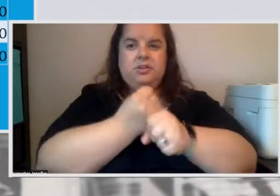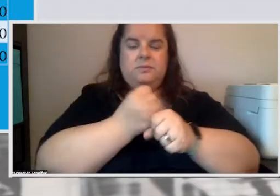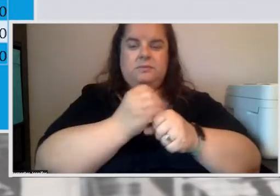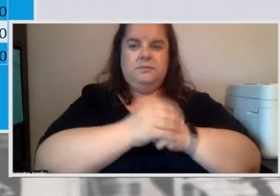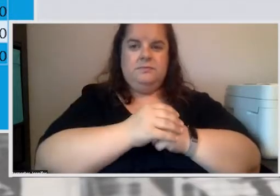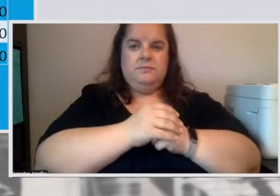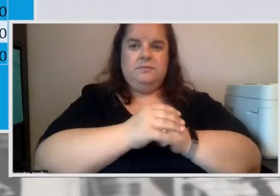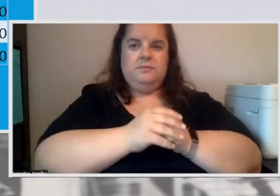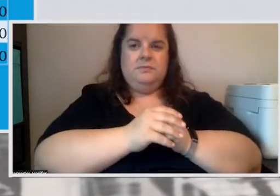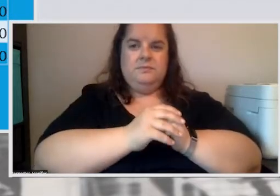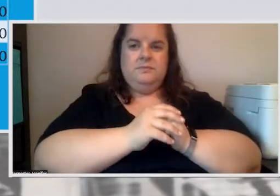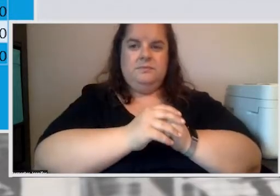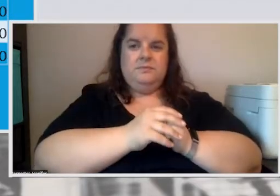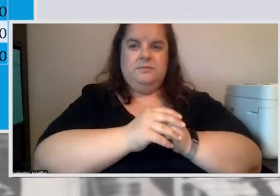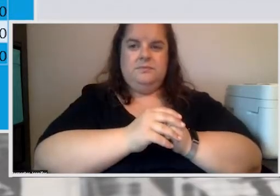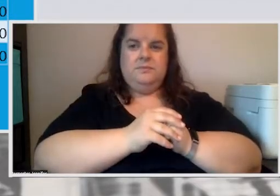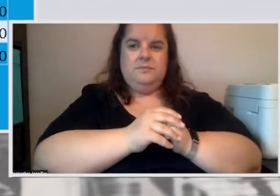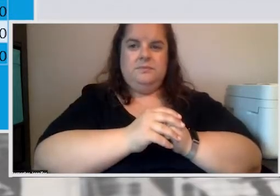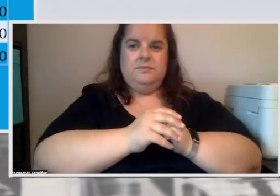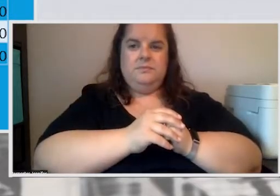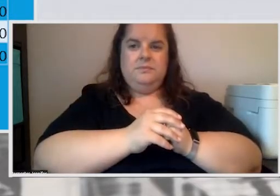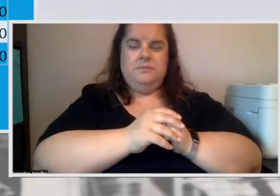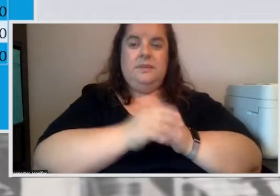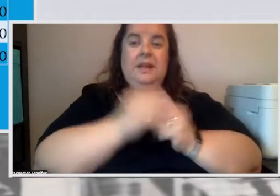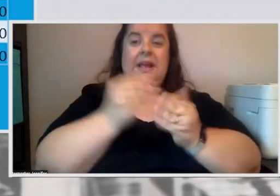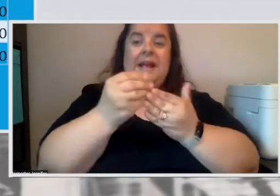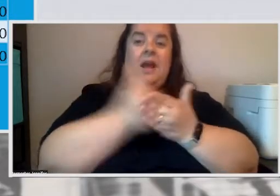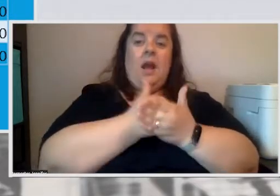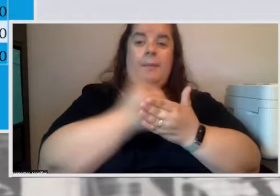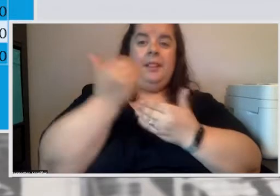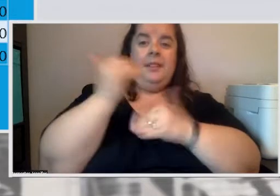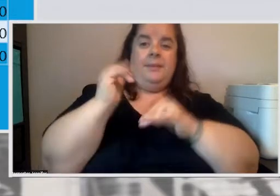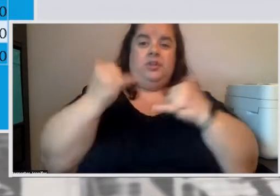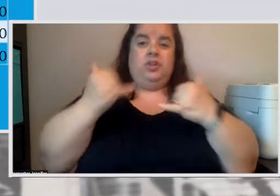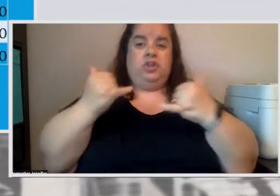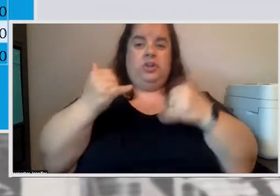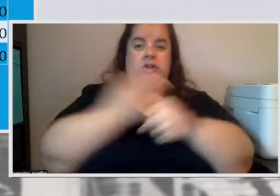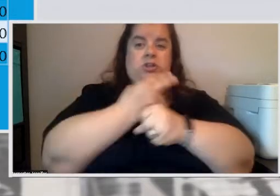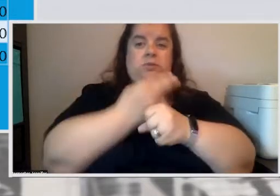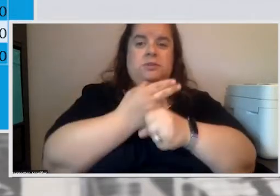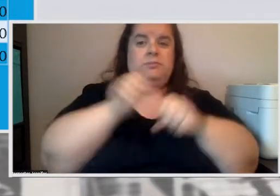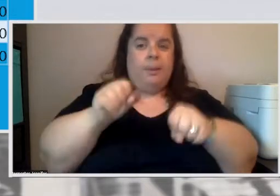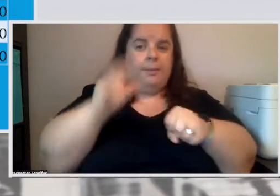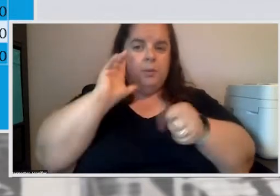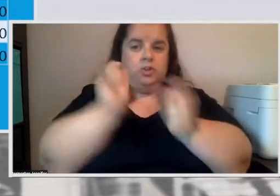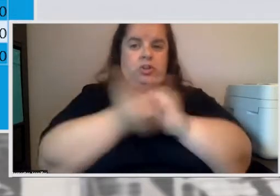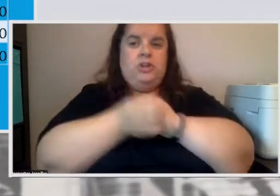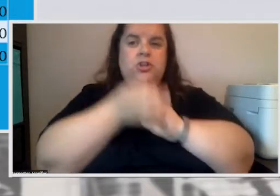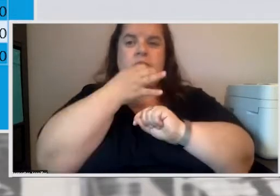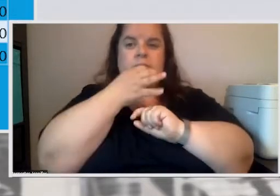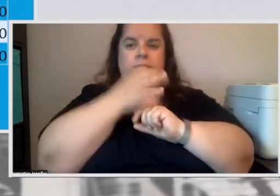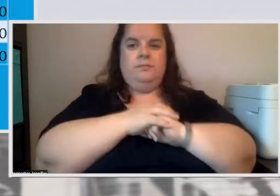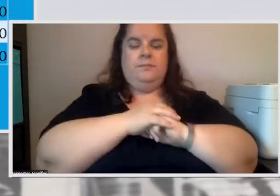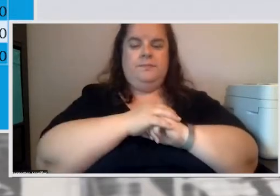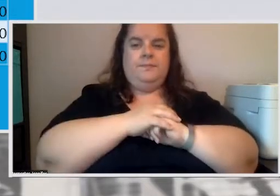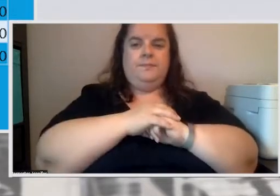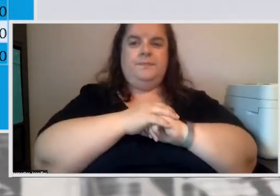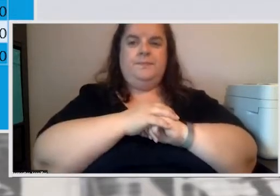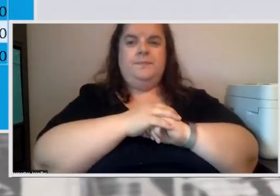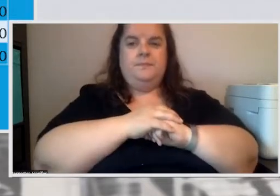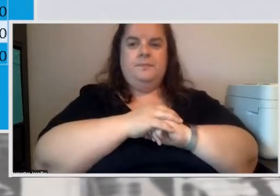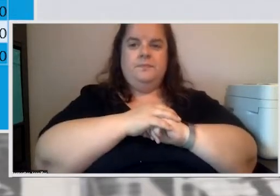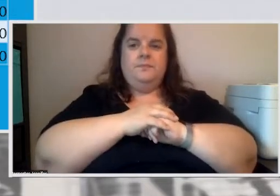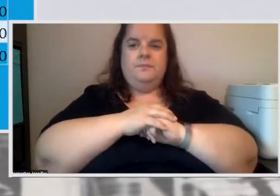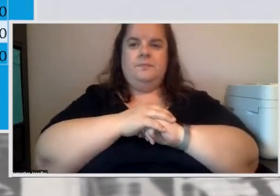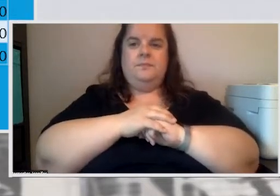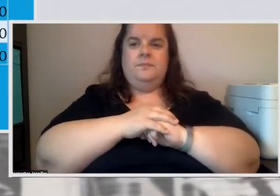are the income limits we're currently using. Again, they're probably going to change soon by household income